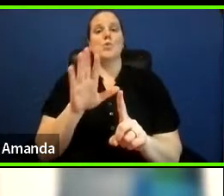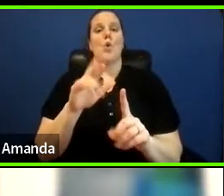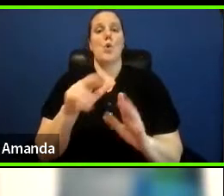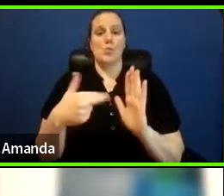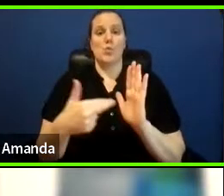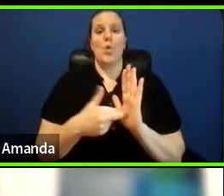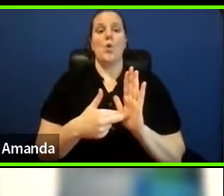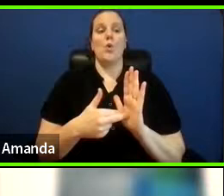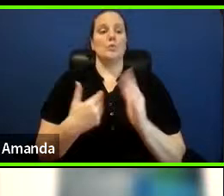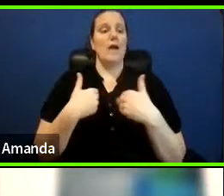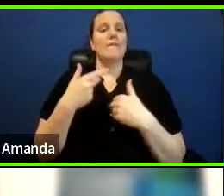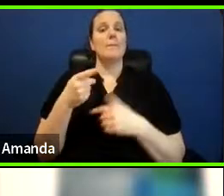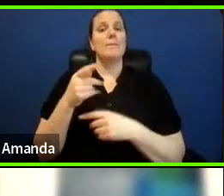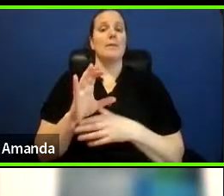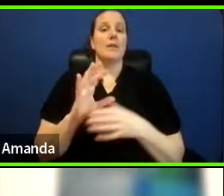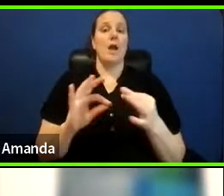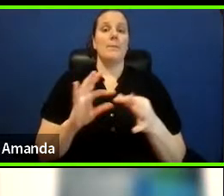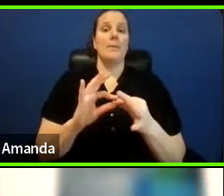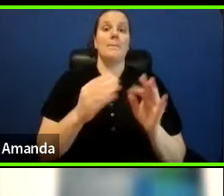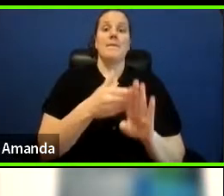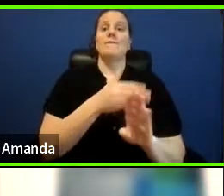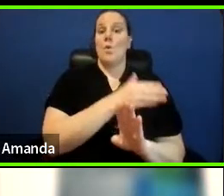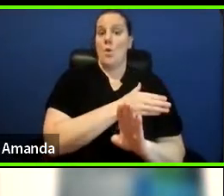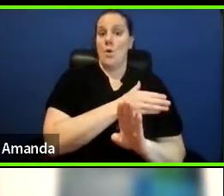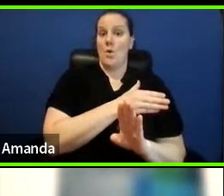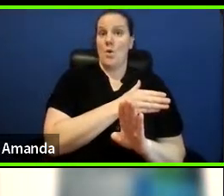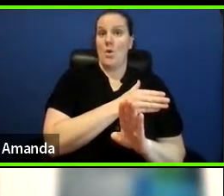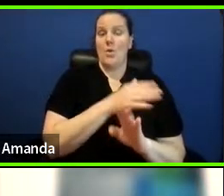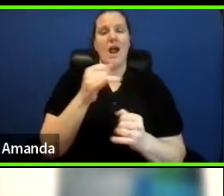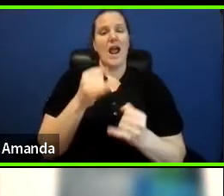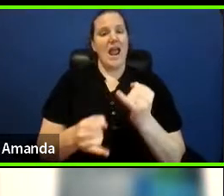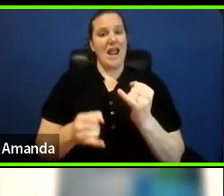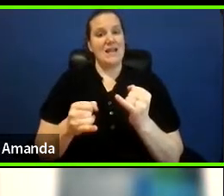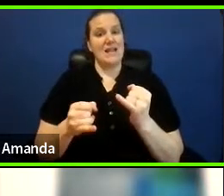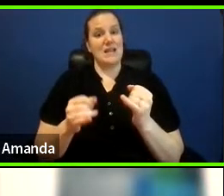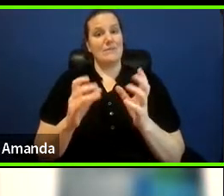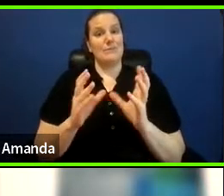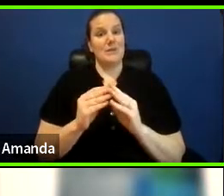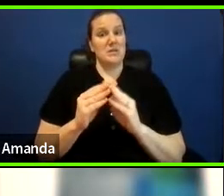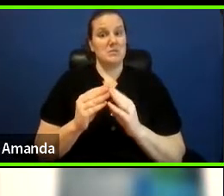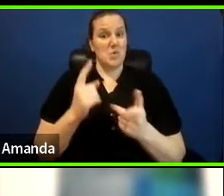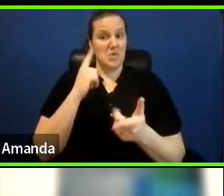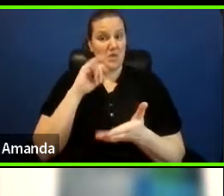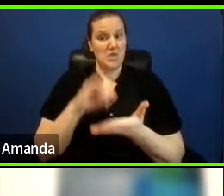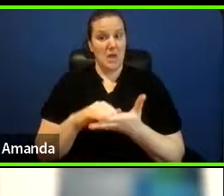to have public comment before or at the end of the meeting? Or do you think it